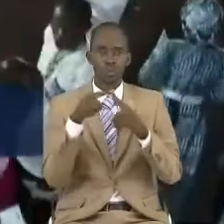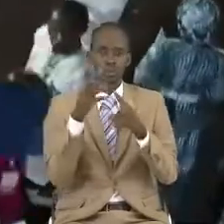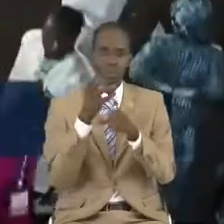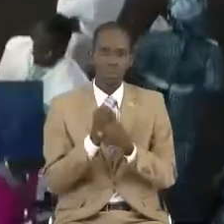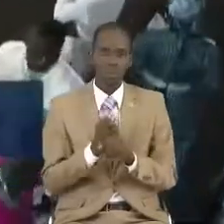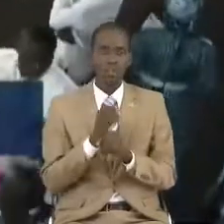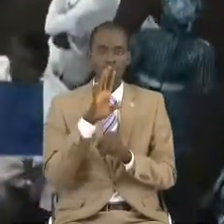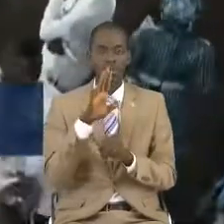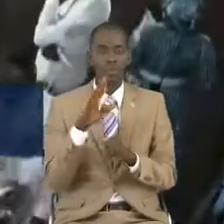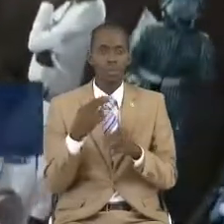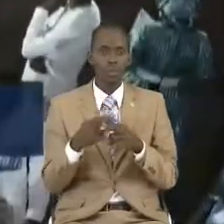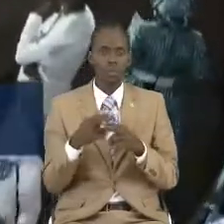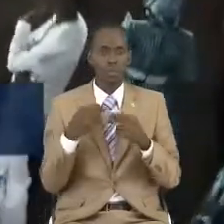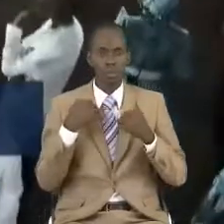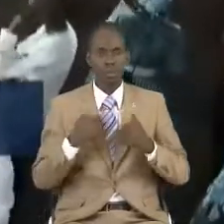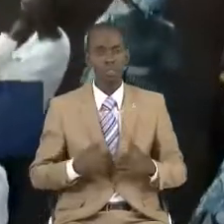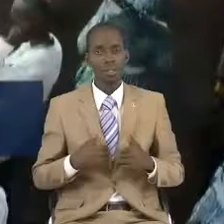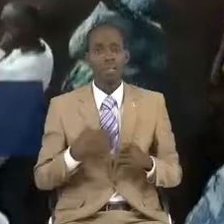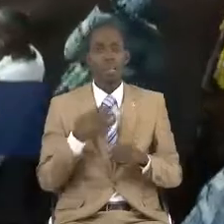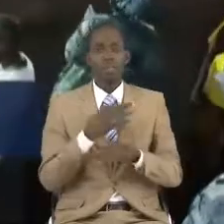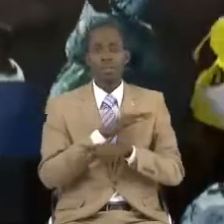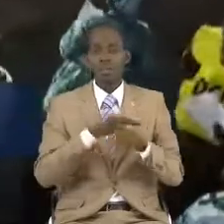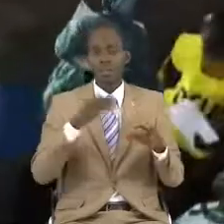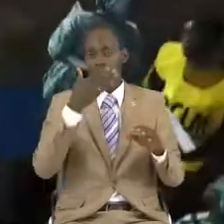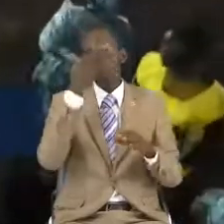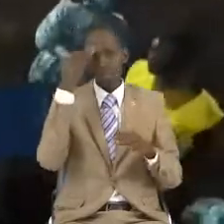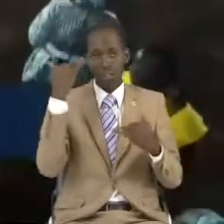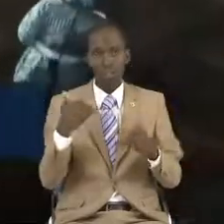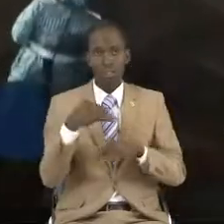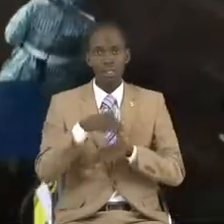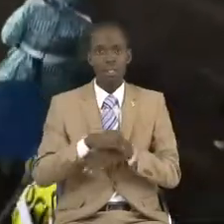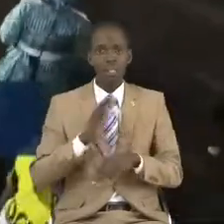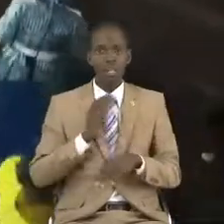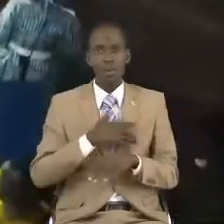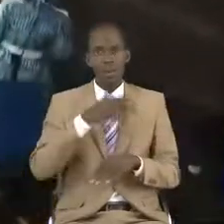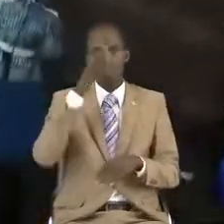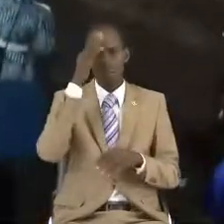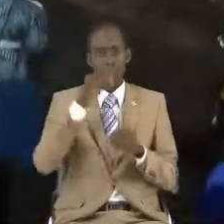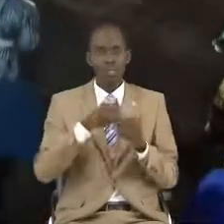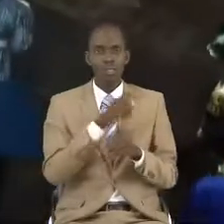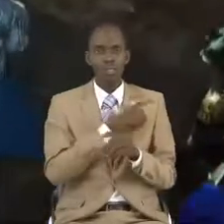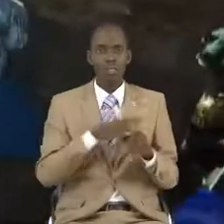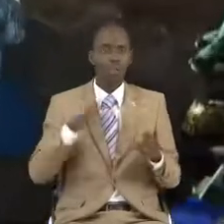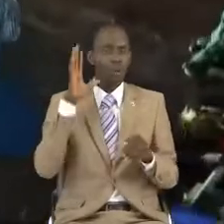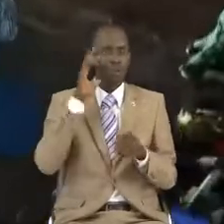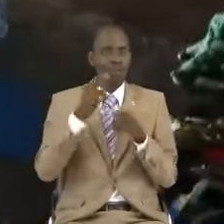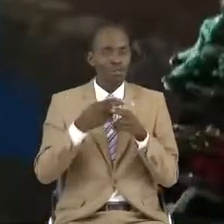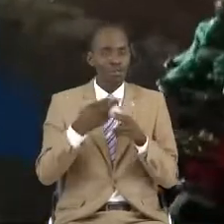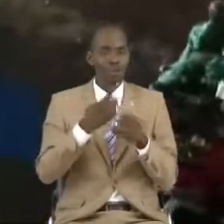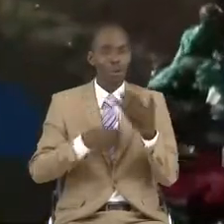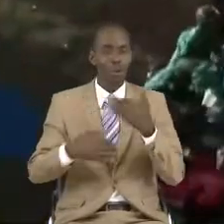ah don't forget tonight our father and the lord soon be back bringing miracles away